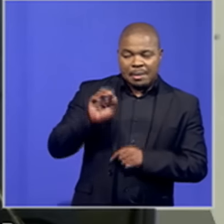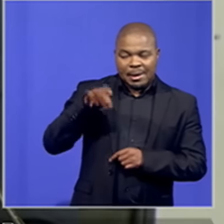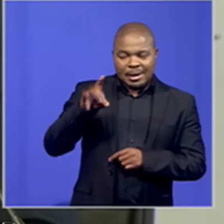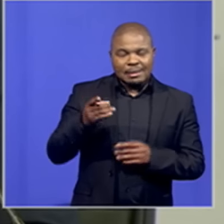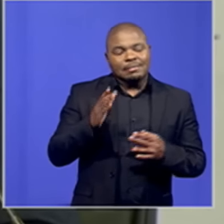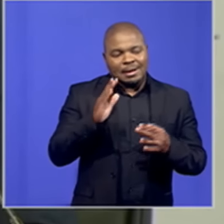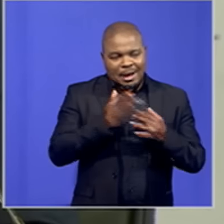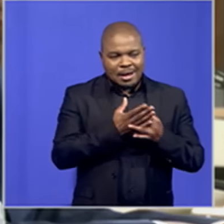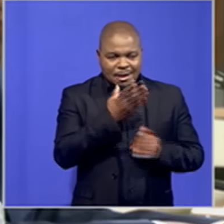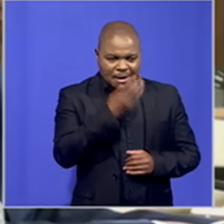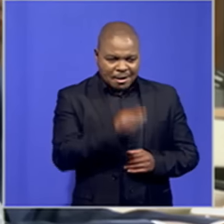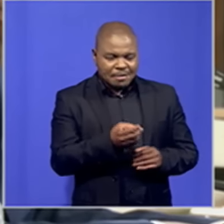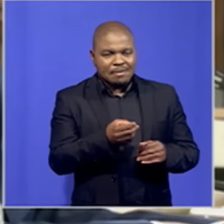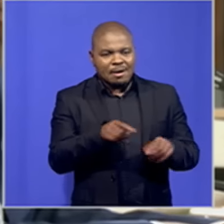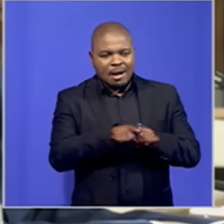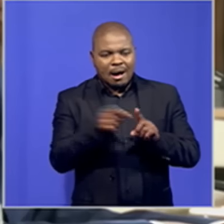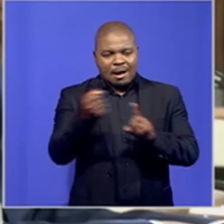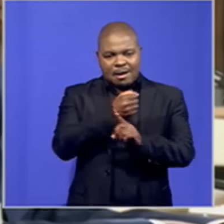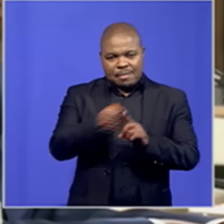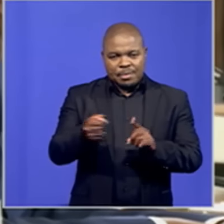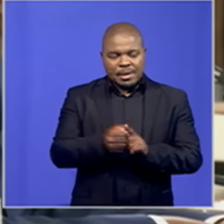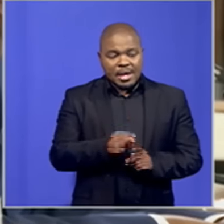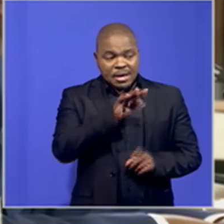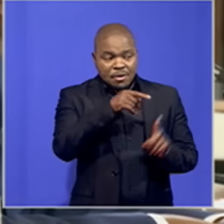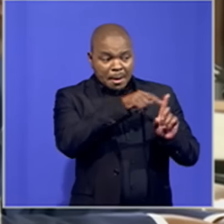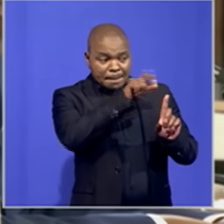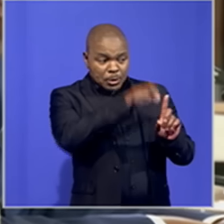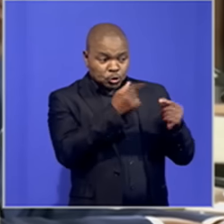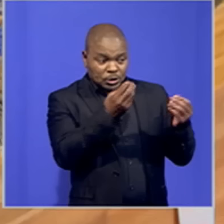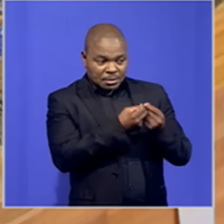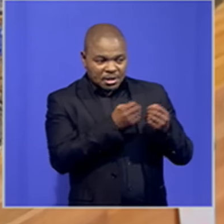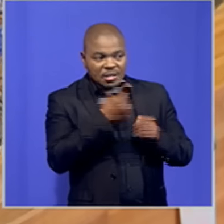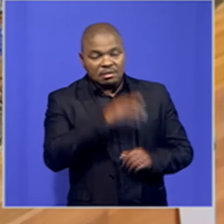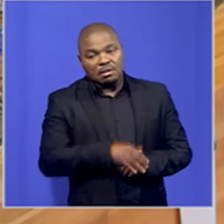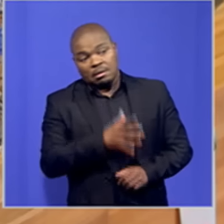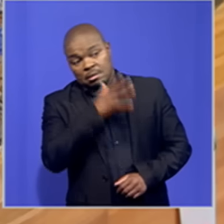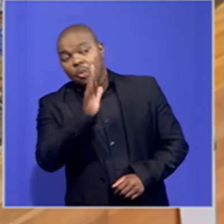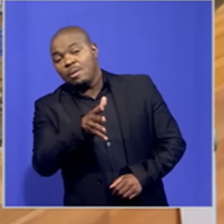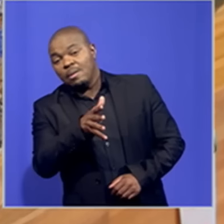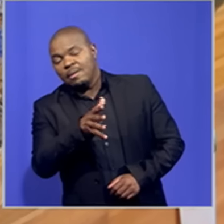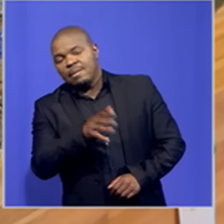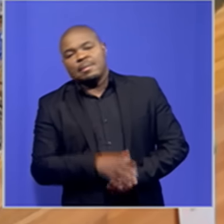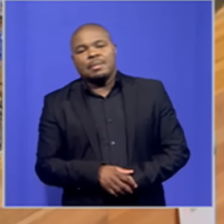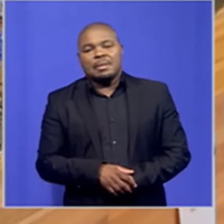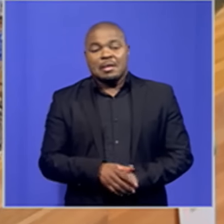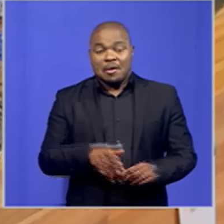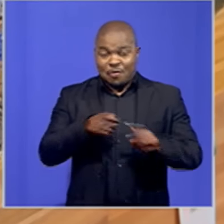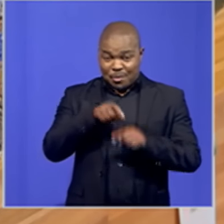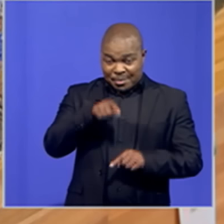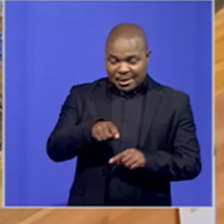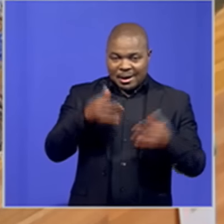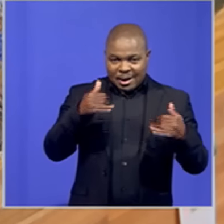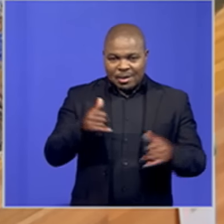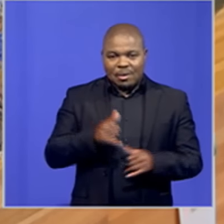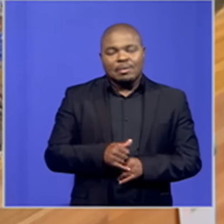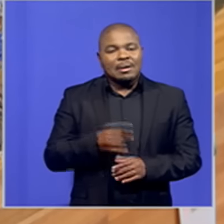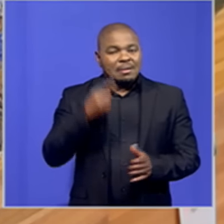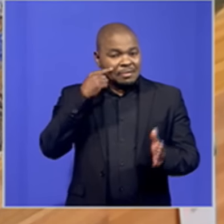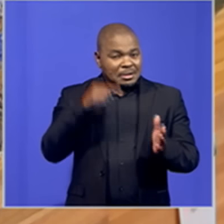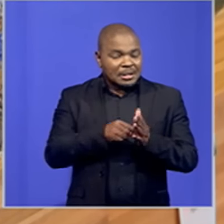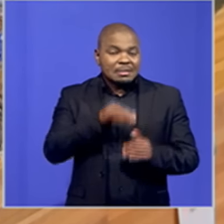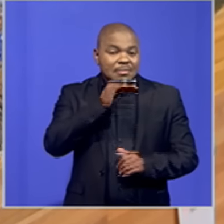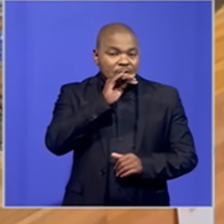whatsoever. If he does something, they will say, we will expose you. Ka ntlha ya seo, bosupi bo tshisinya gore